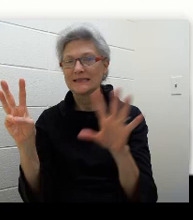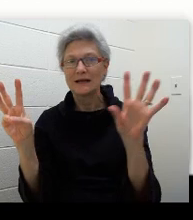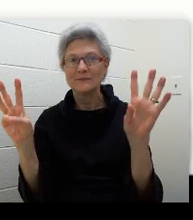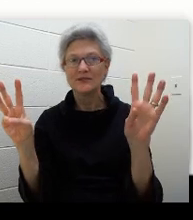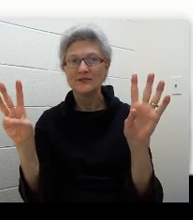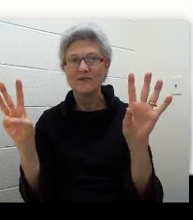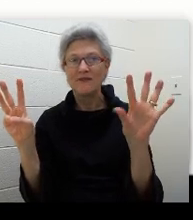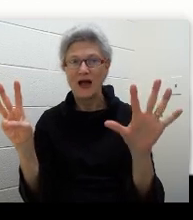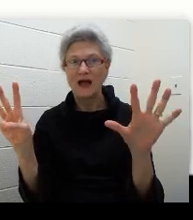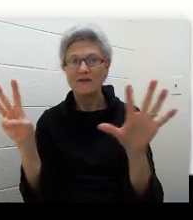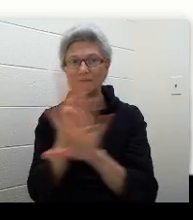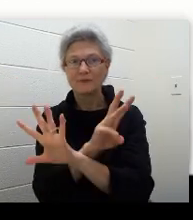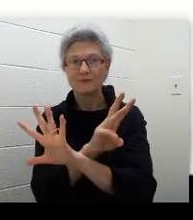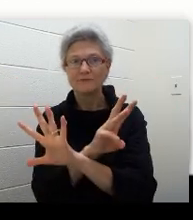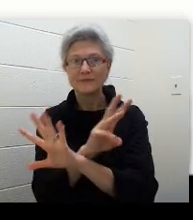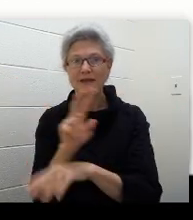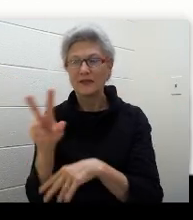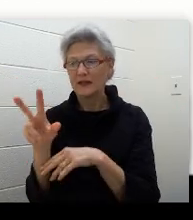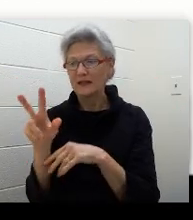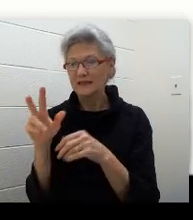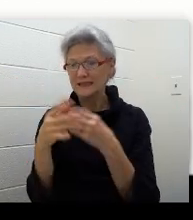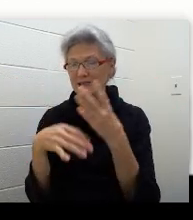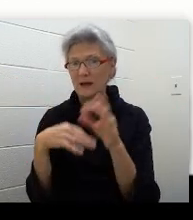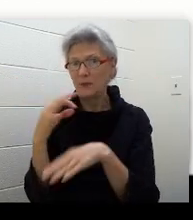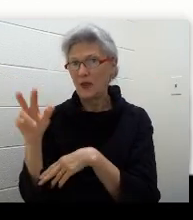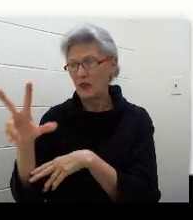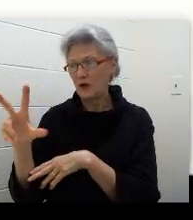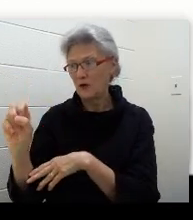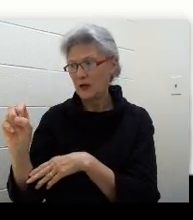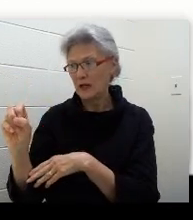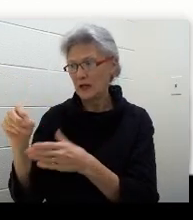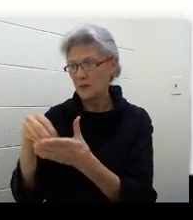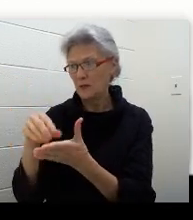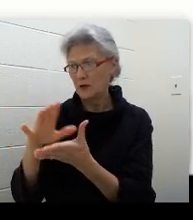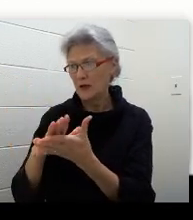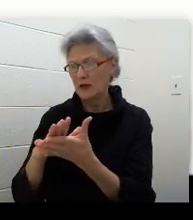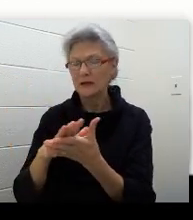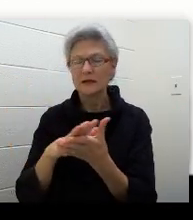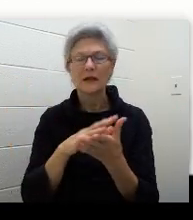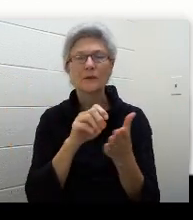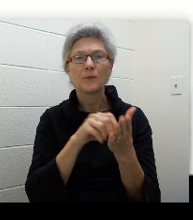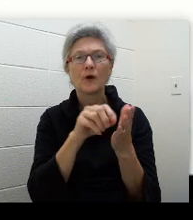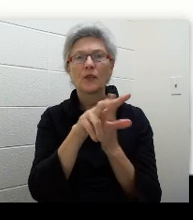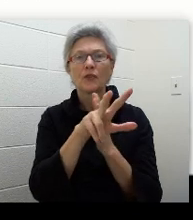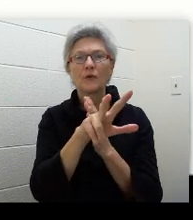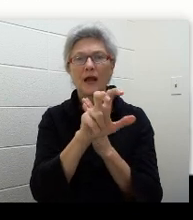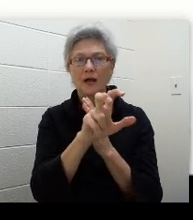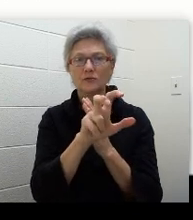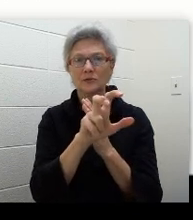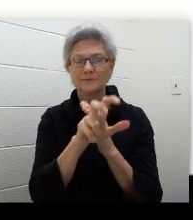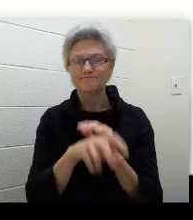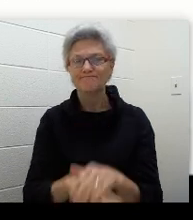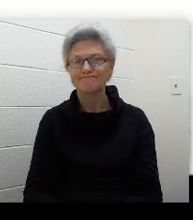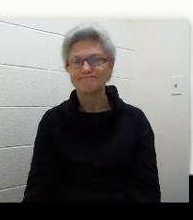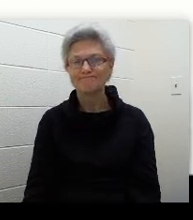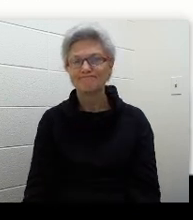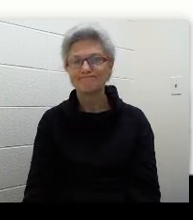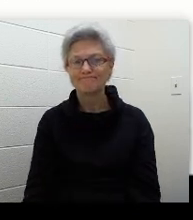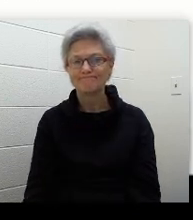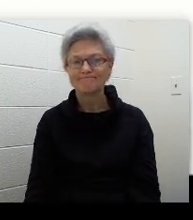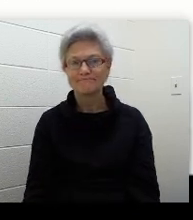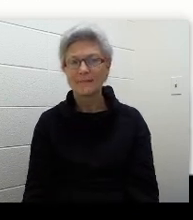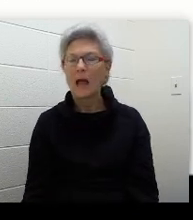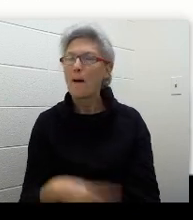times 5, and instead of putting 30, he put the 3 in the hundreds place, making it 300.